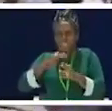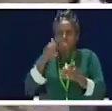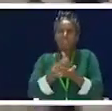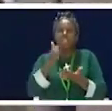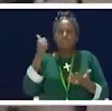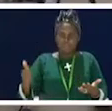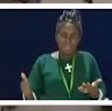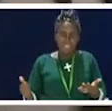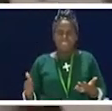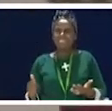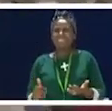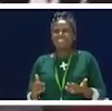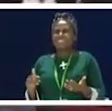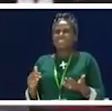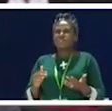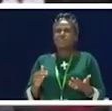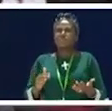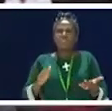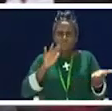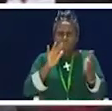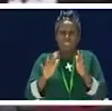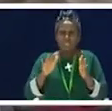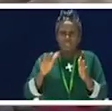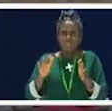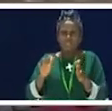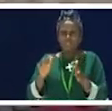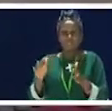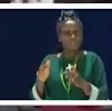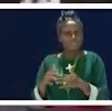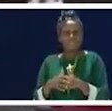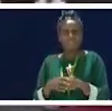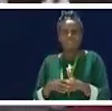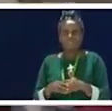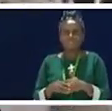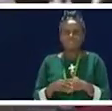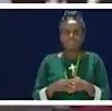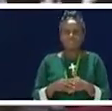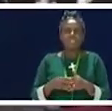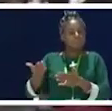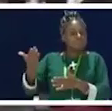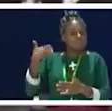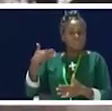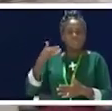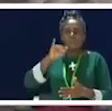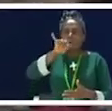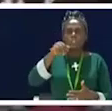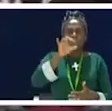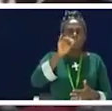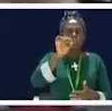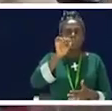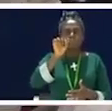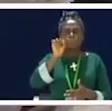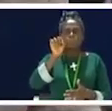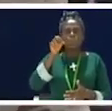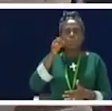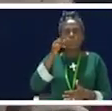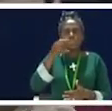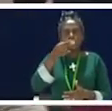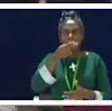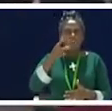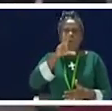Before Joseph, there was no office of prime minister in the land of Egypt.